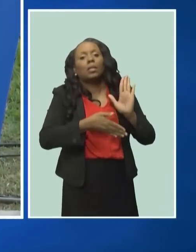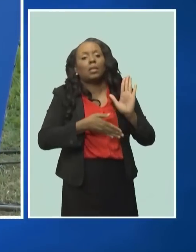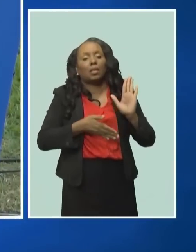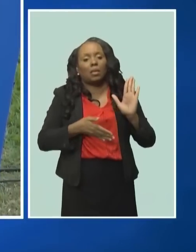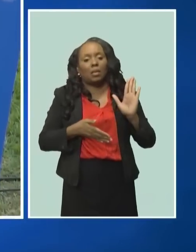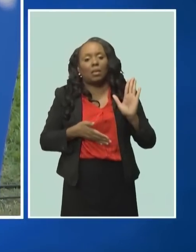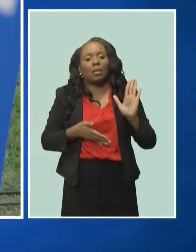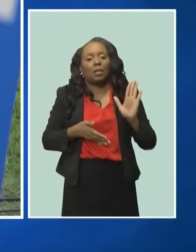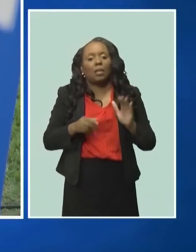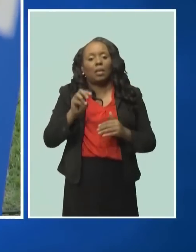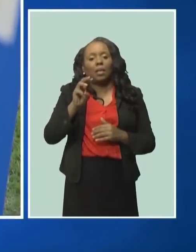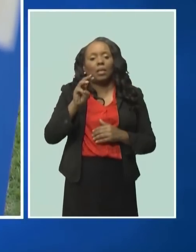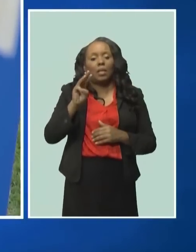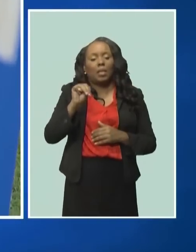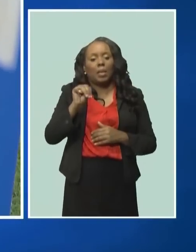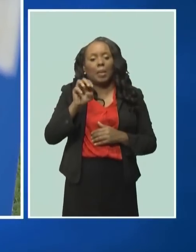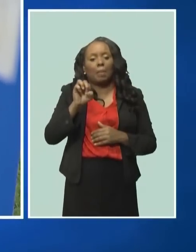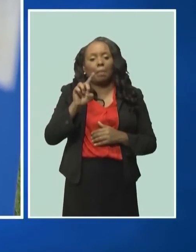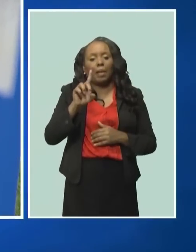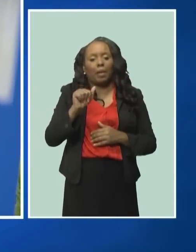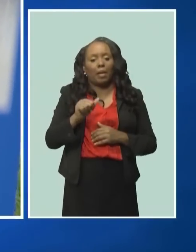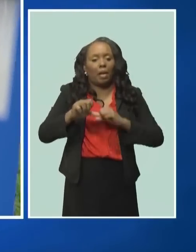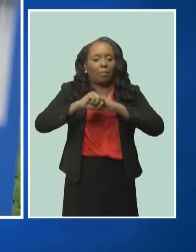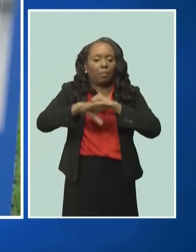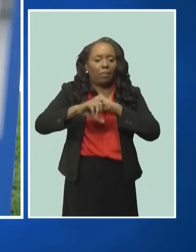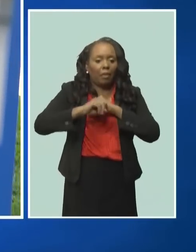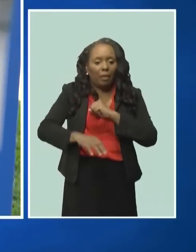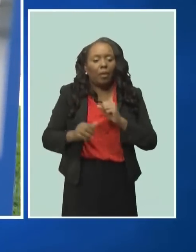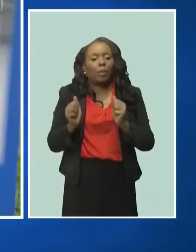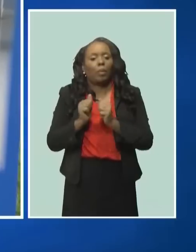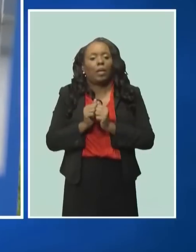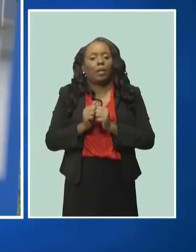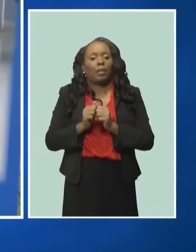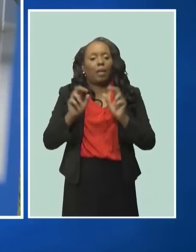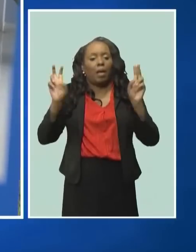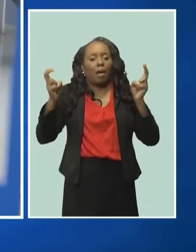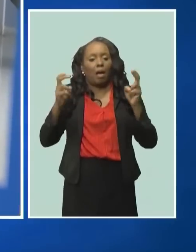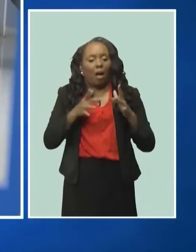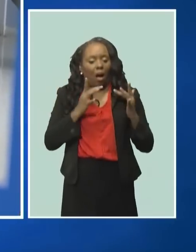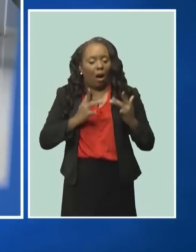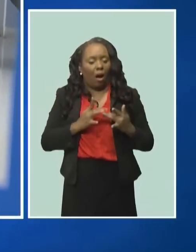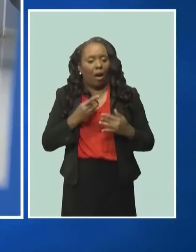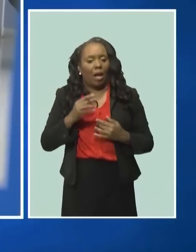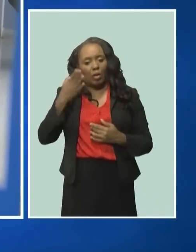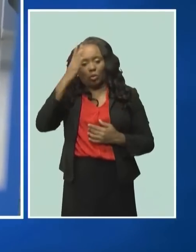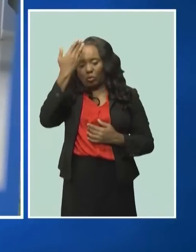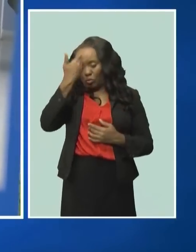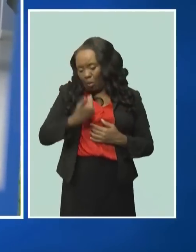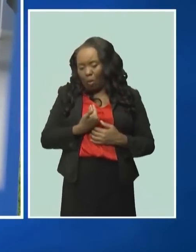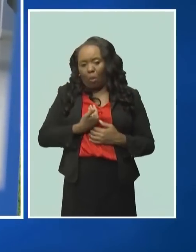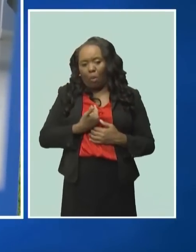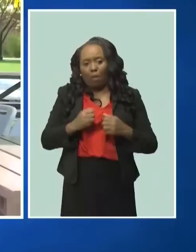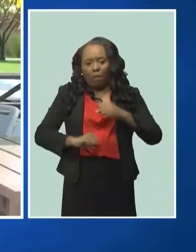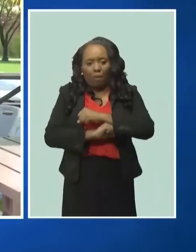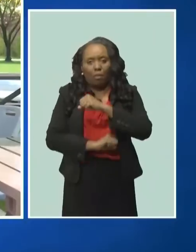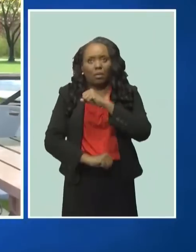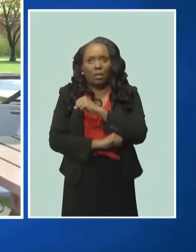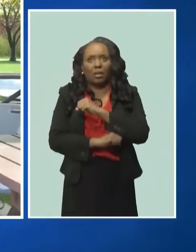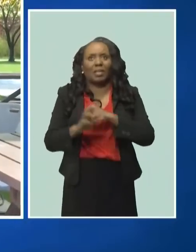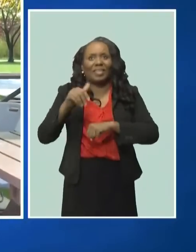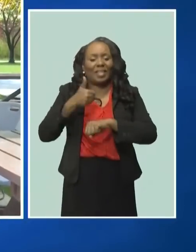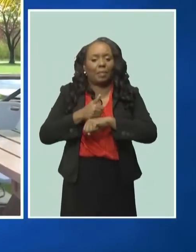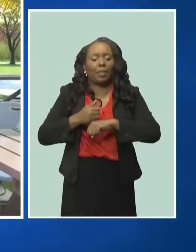campaign by the Heart and Stroke Foundation at the Golden Square Freedom Park in Bridgetown. Chairperson of the Barbados Childhood Obesity